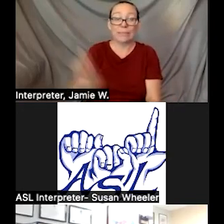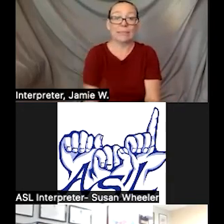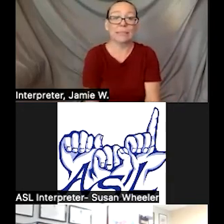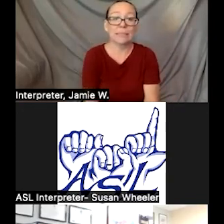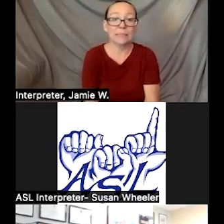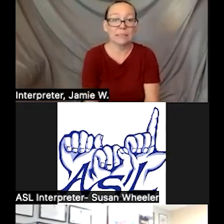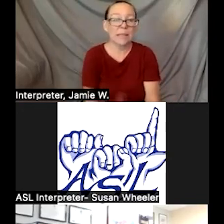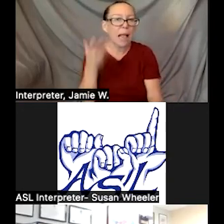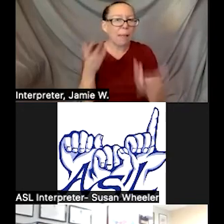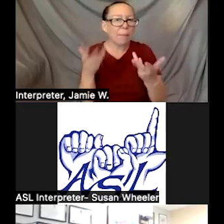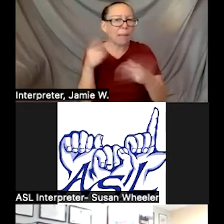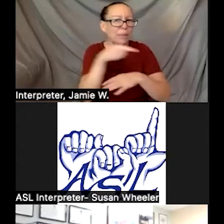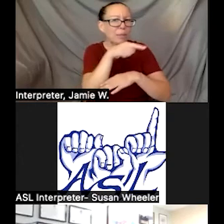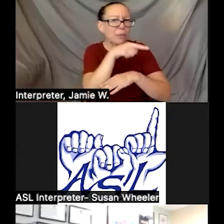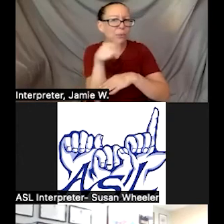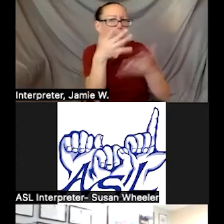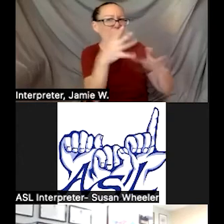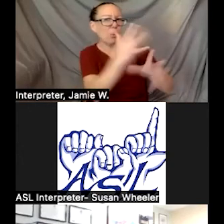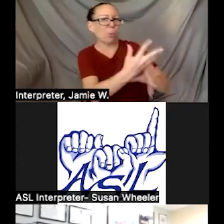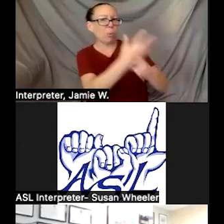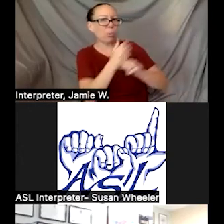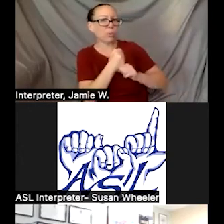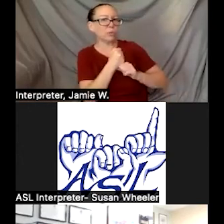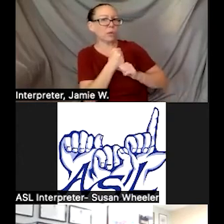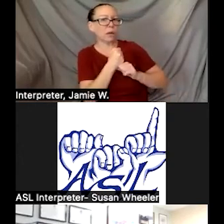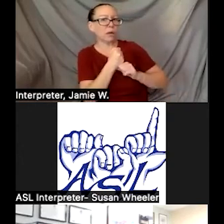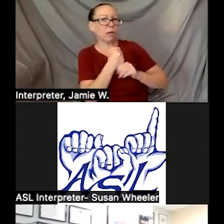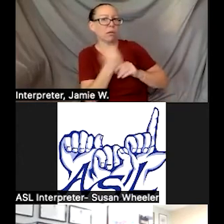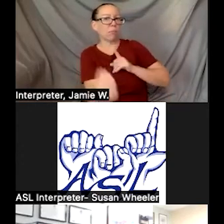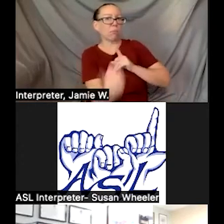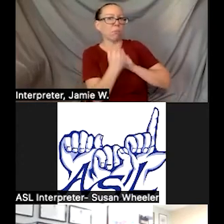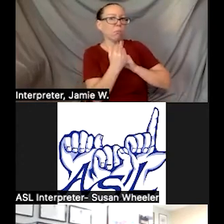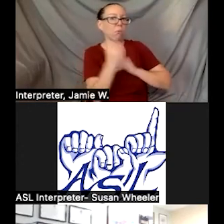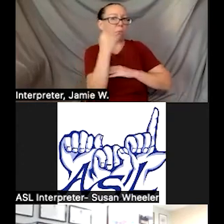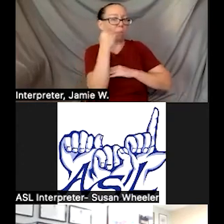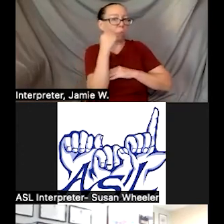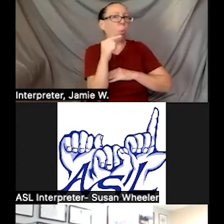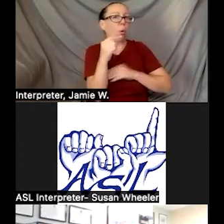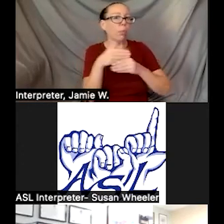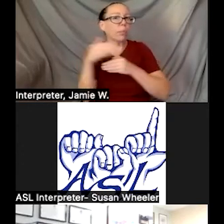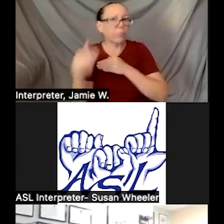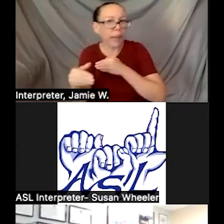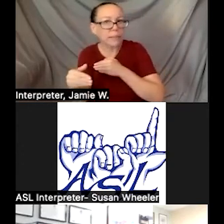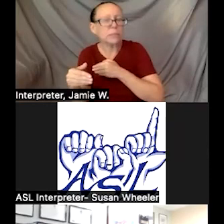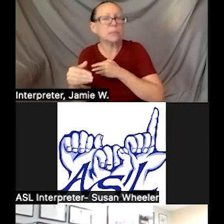received the notice of that along with the notice for this webinar, depending on where you got it from. But you can go to